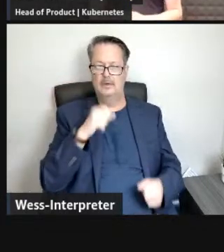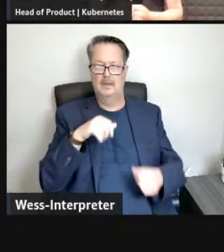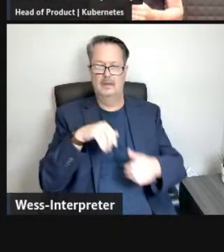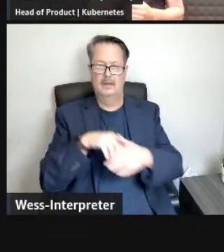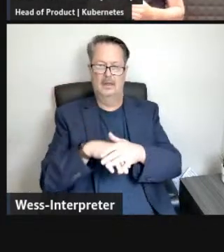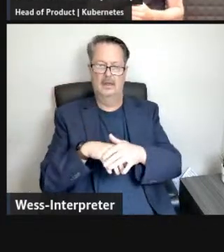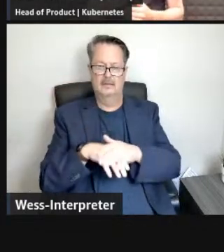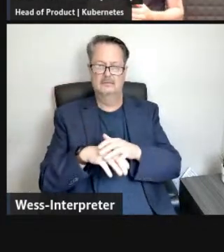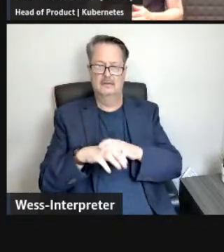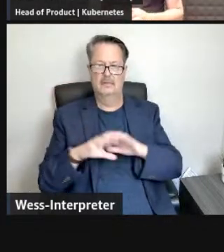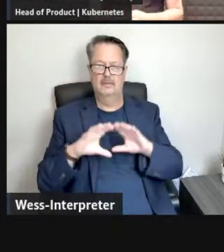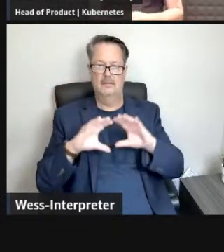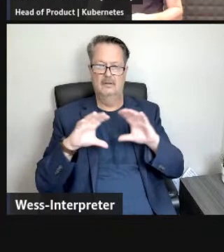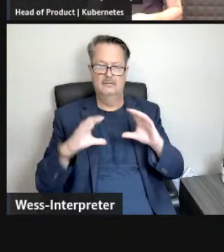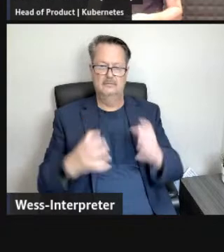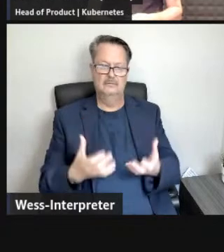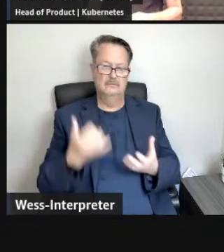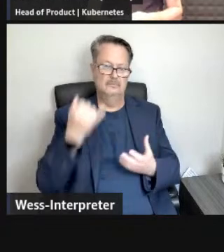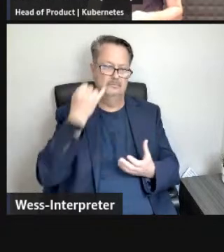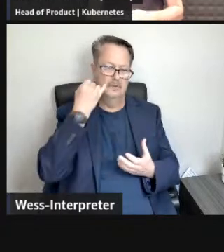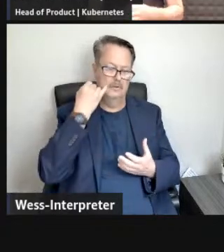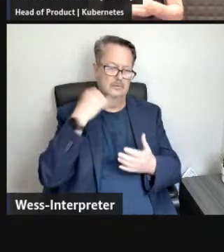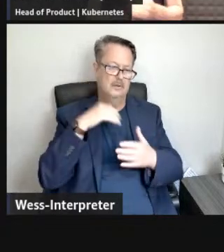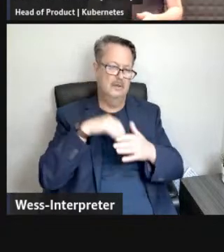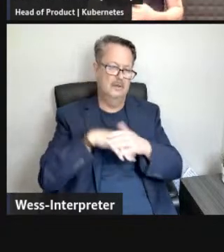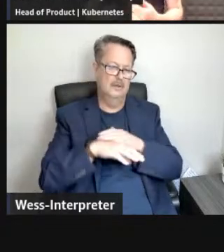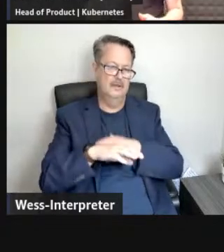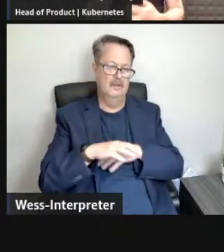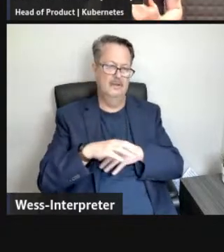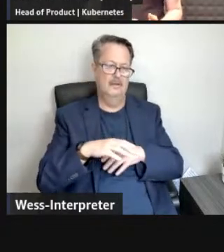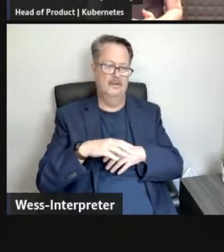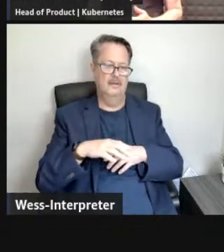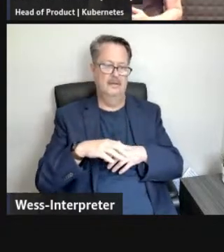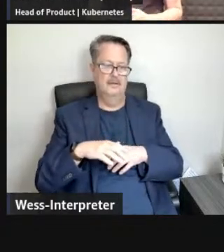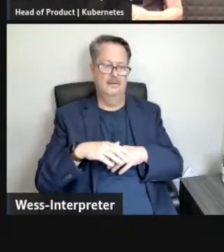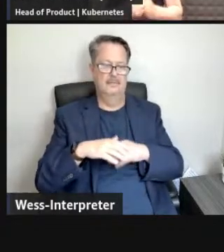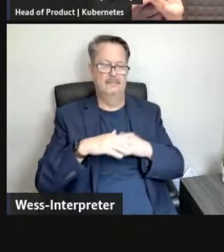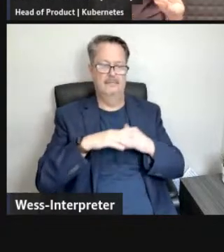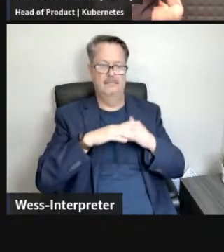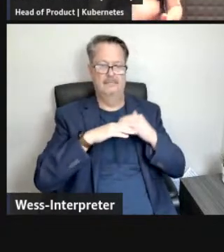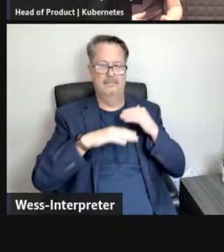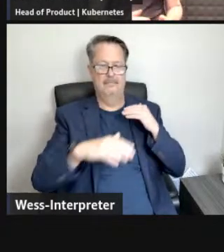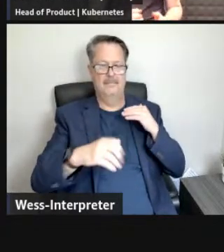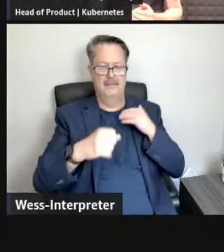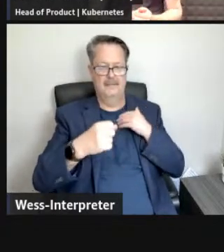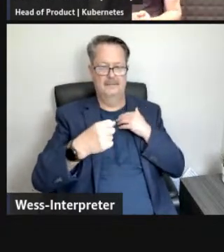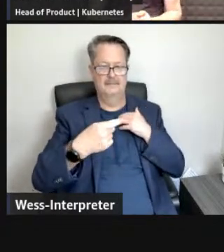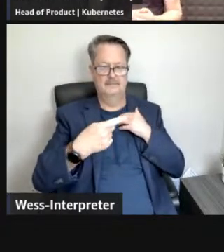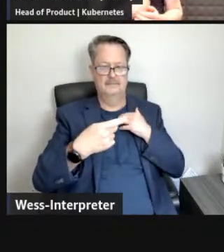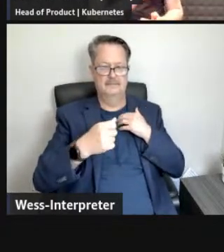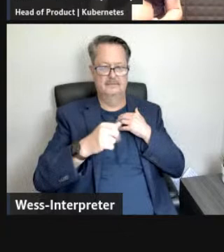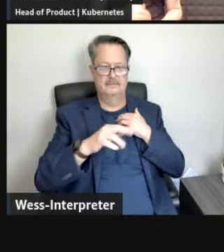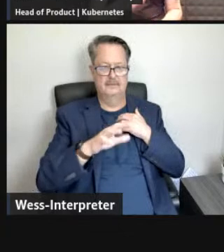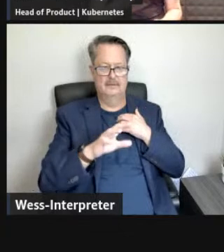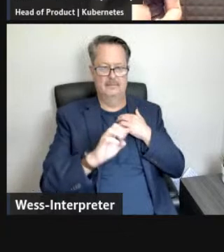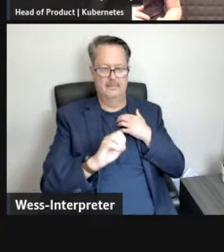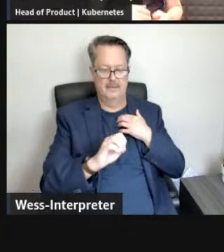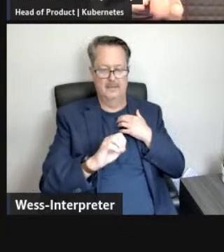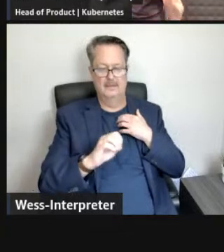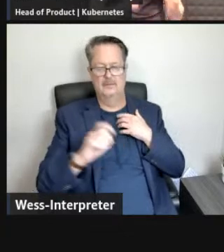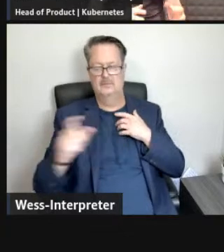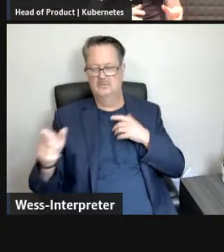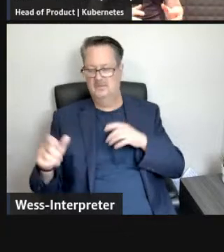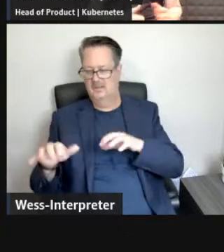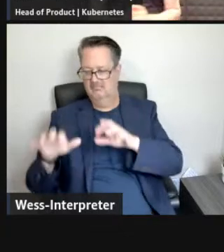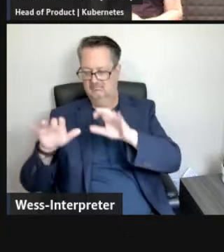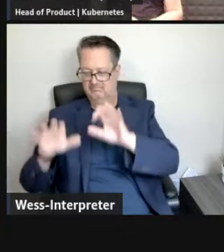do, access to a single namespace or access to certain operations, you can configure all of that through Terraform,